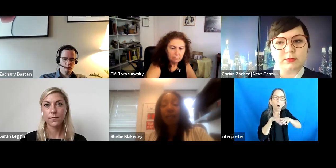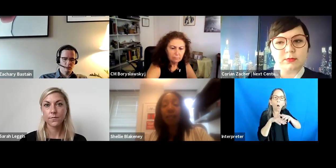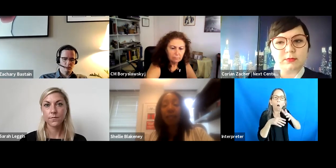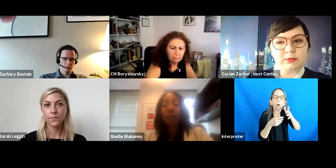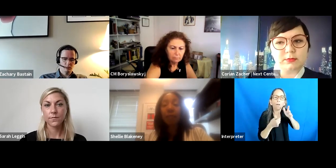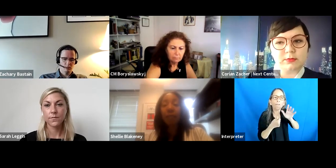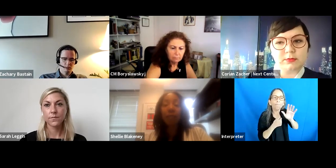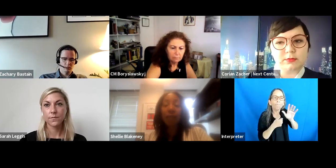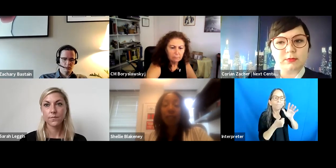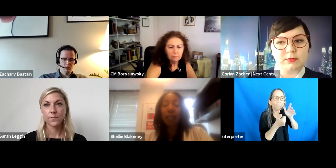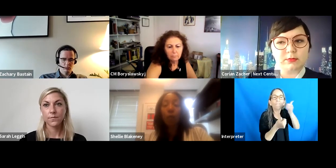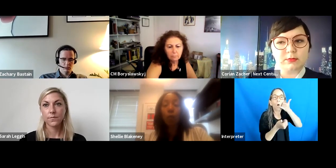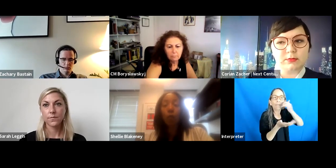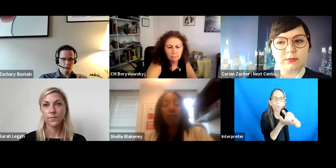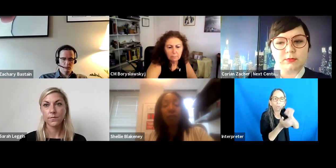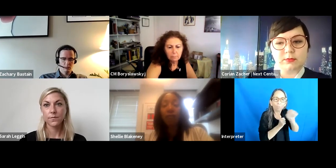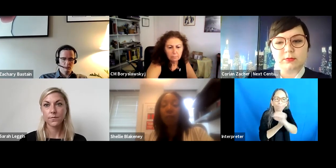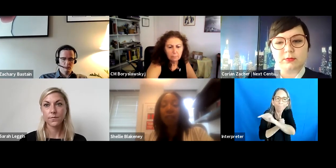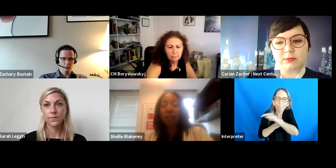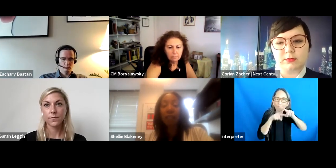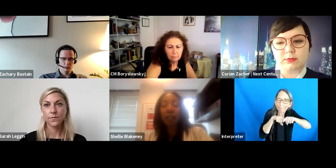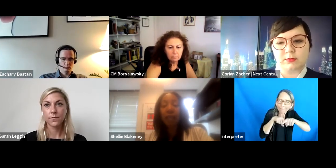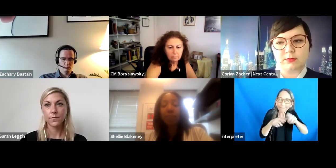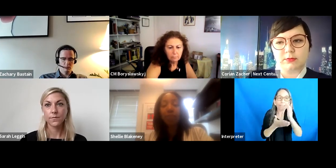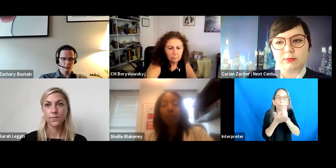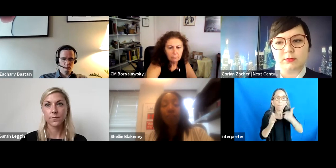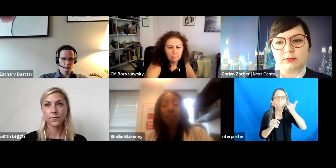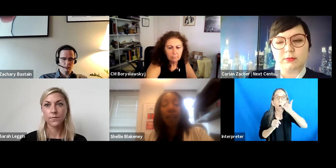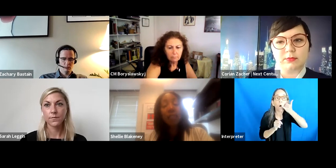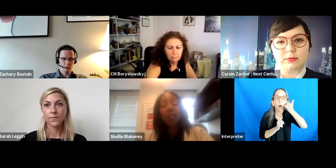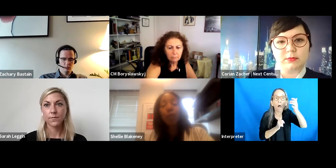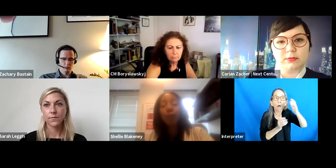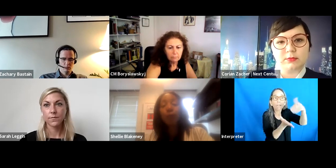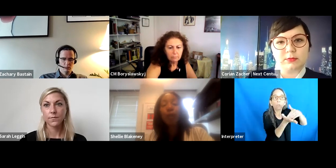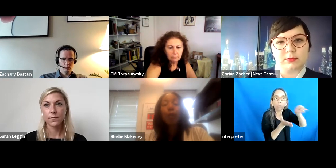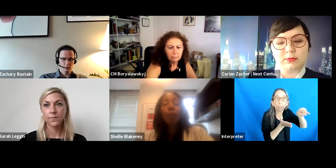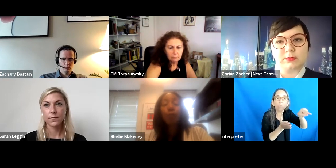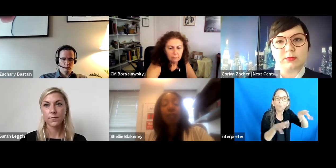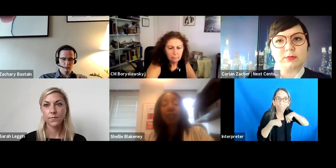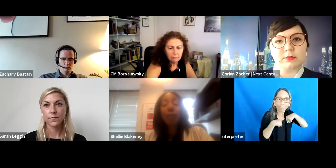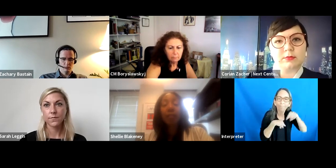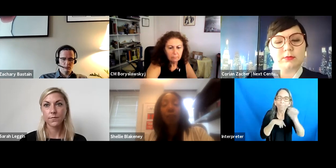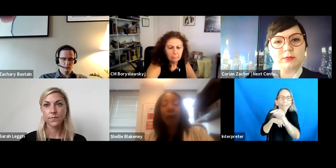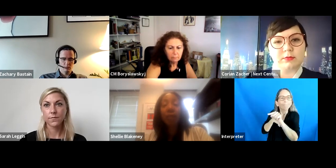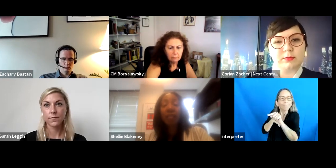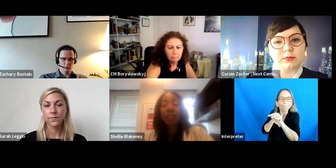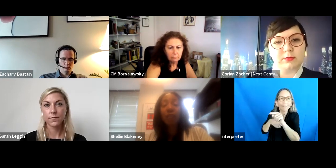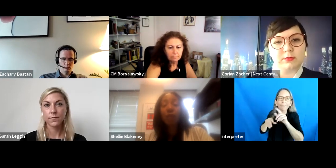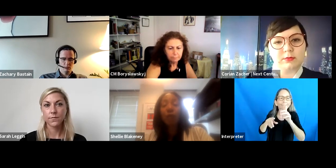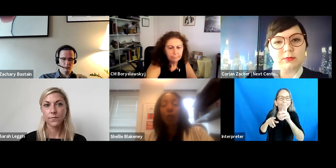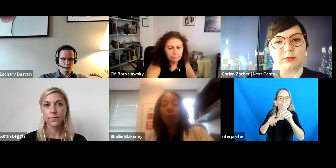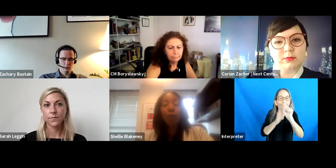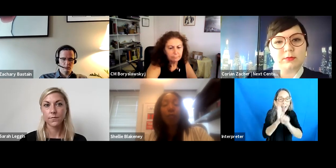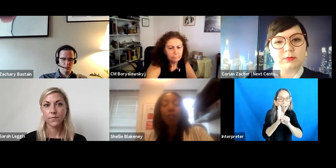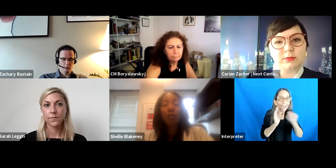that accept text to 911 vary from state to state, and consumers will receive a bounce back message if